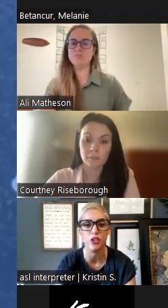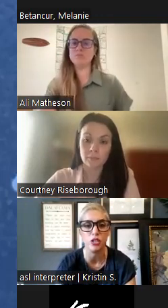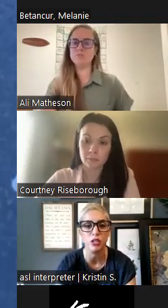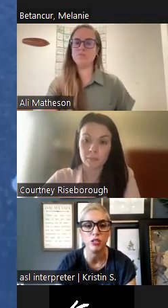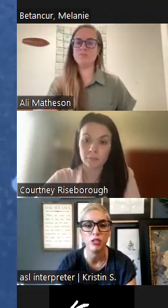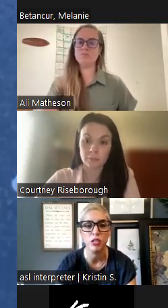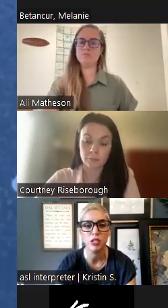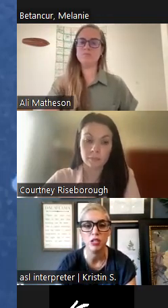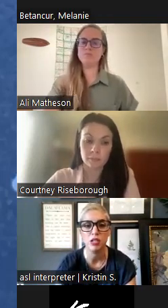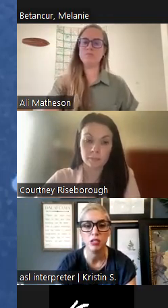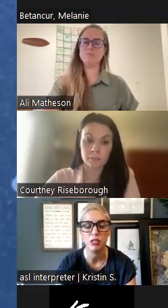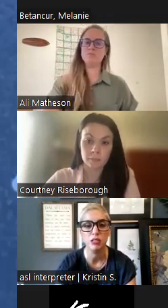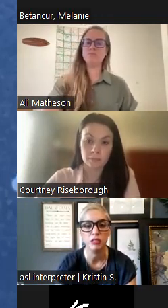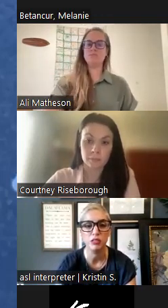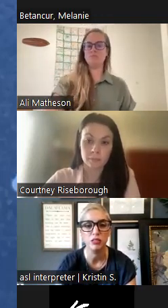that situation.